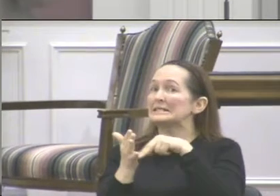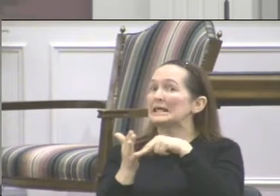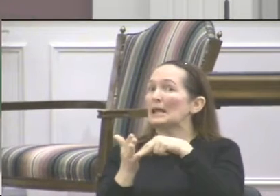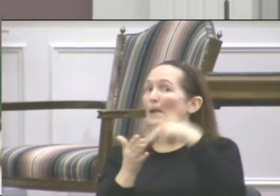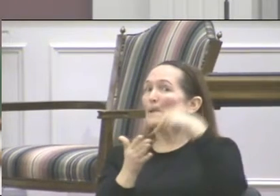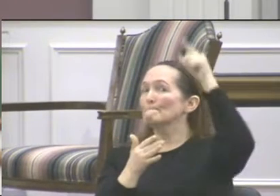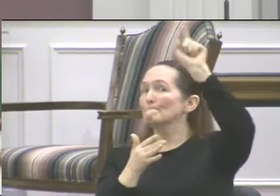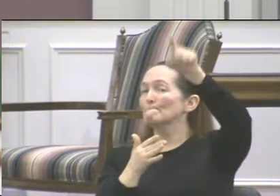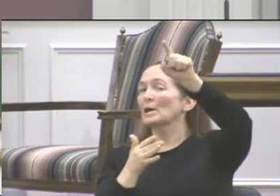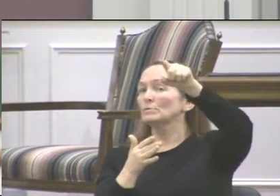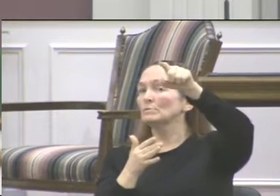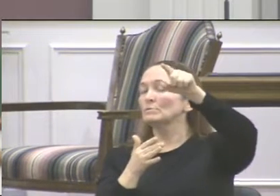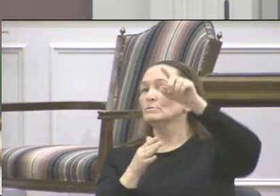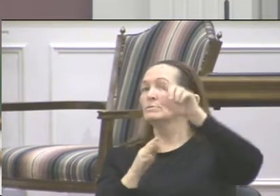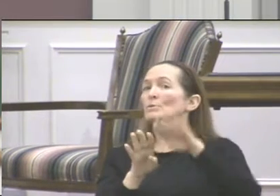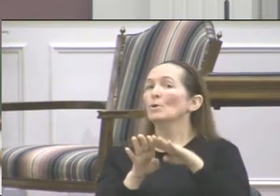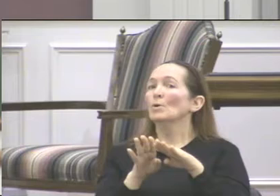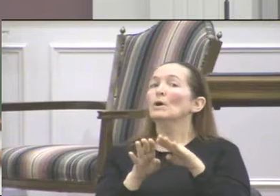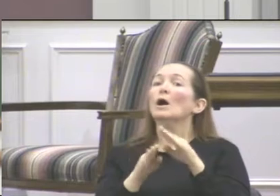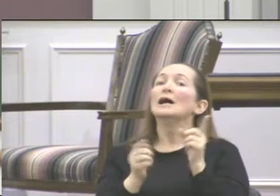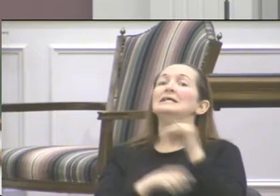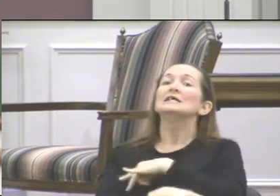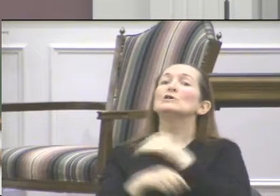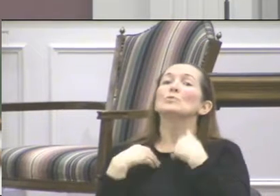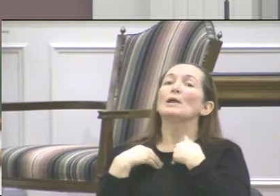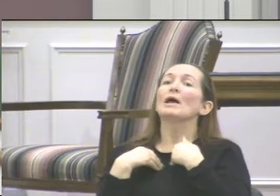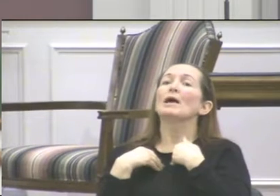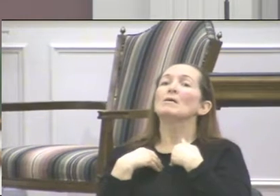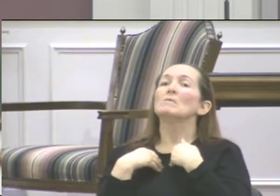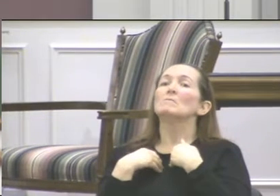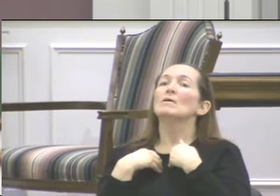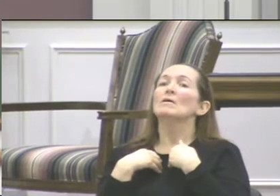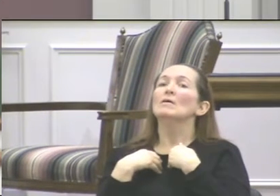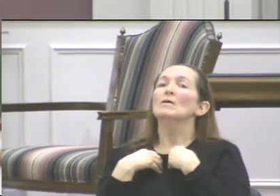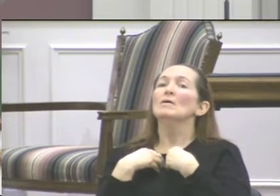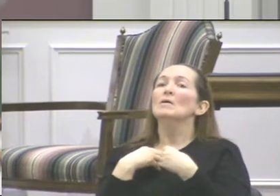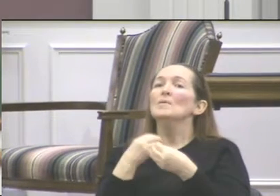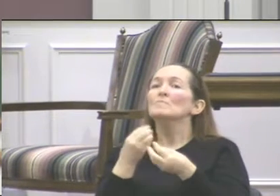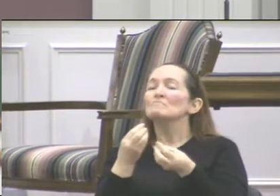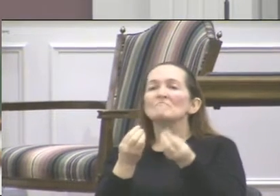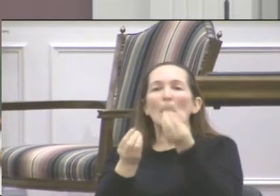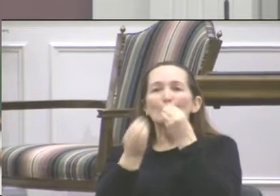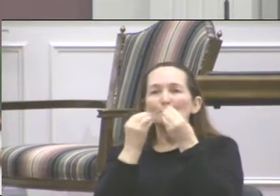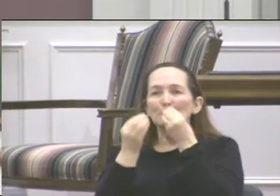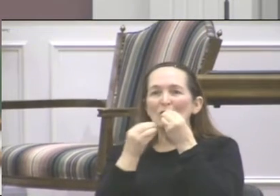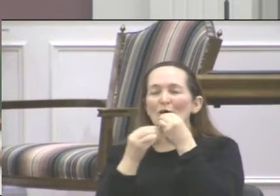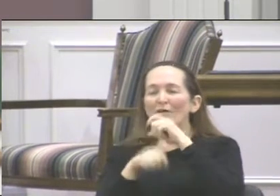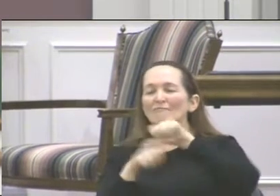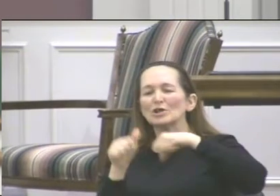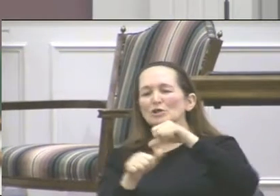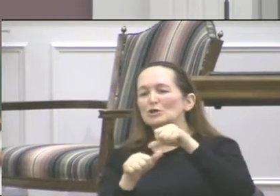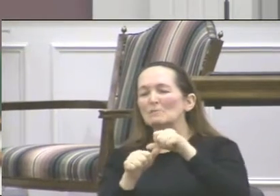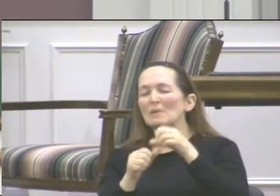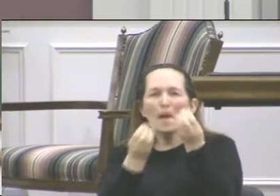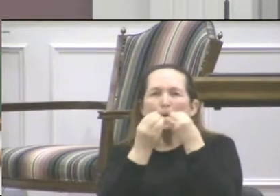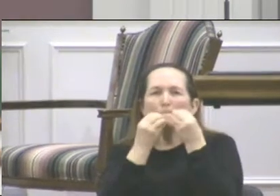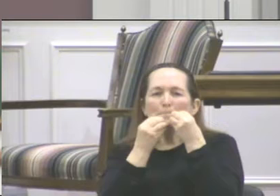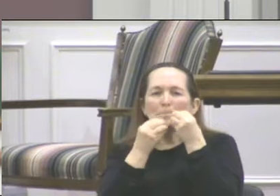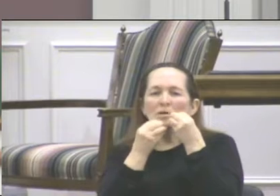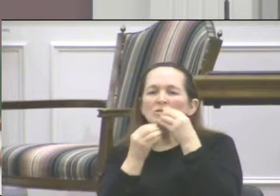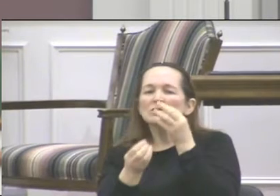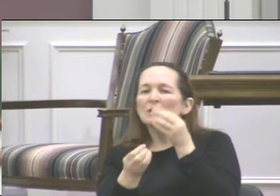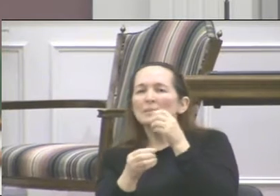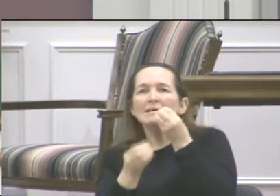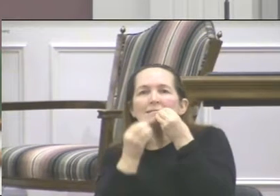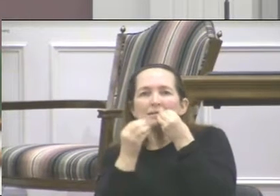on days when we're having a meal fellowship together. Table fellowship was one of the closest times of fellowship that Jesus had